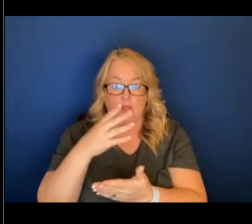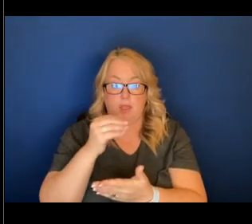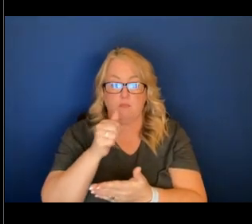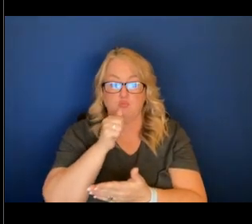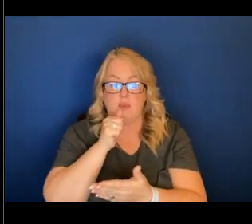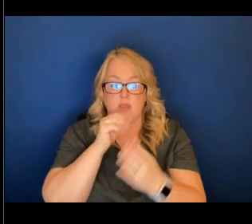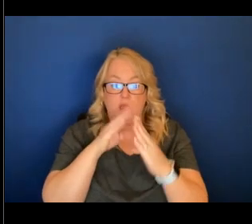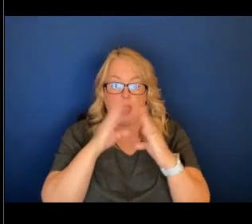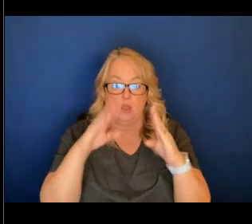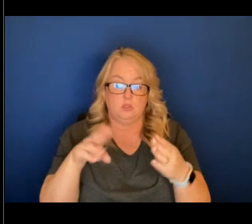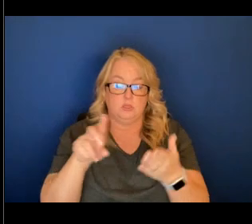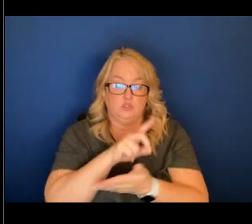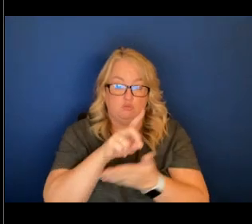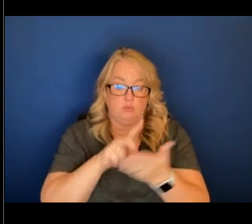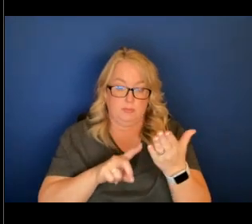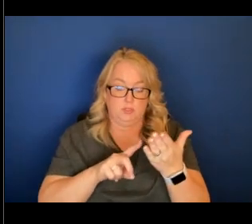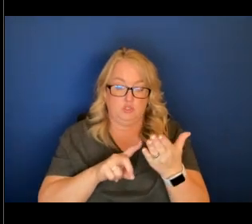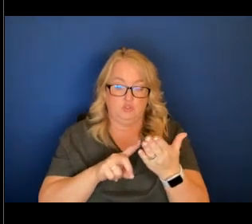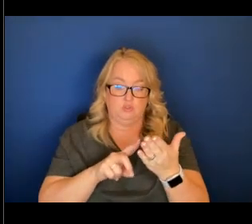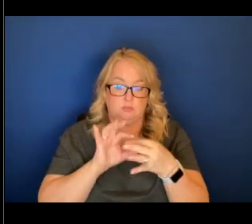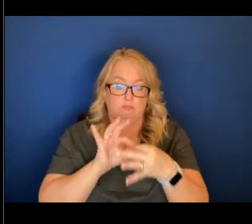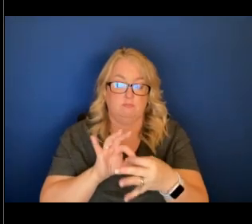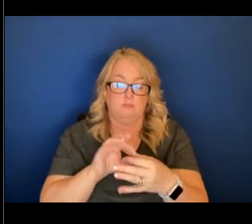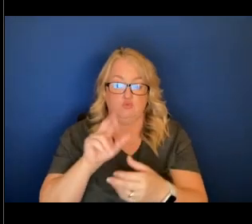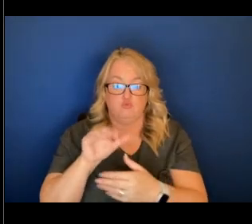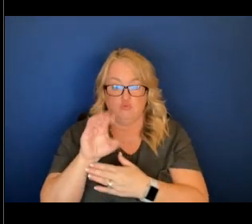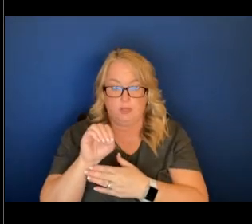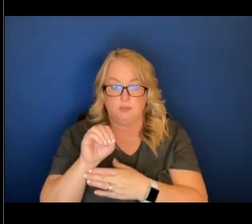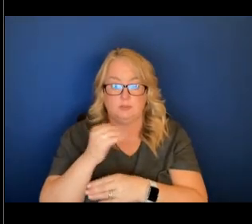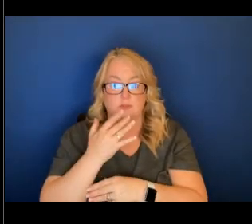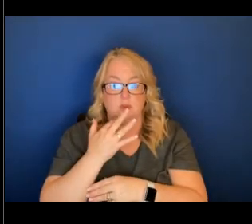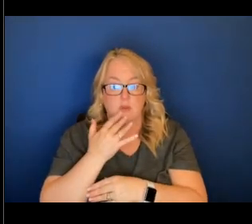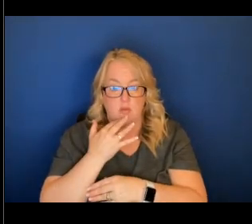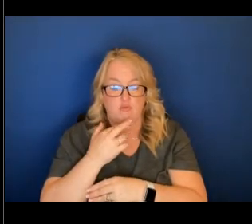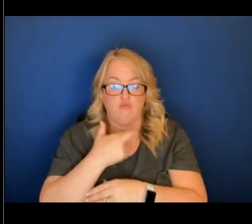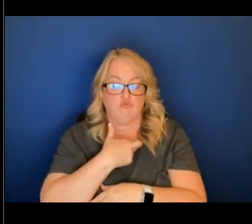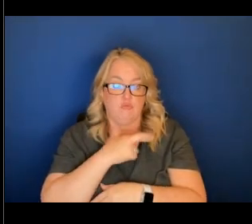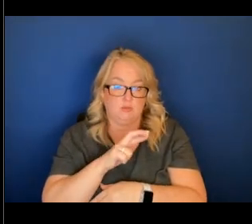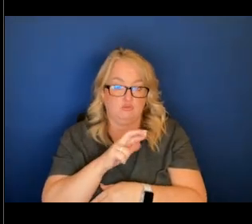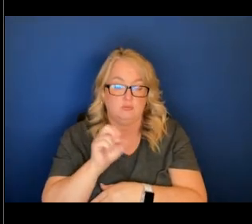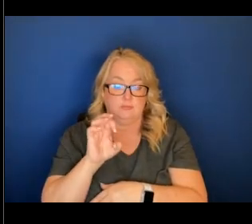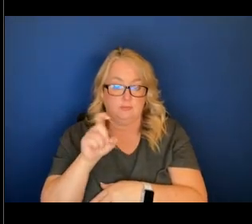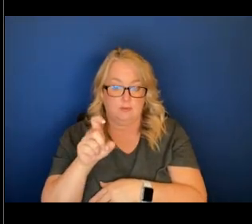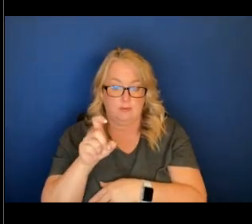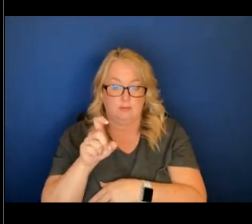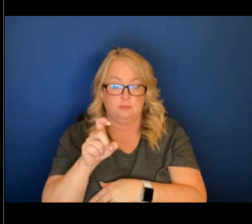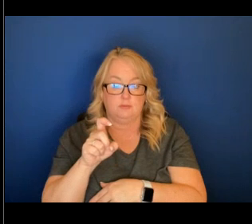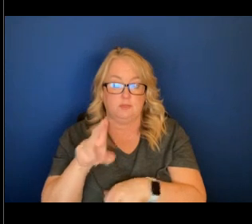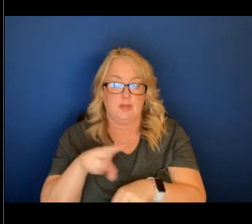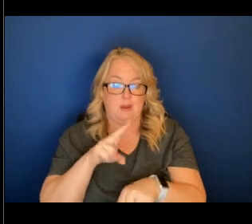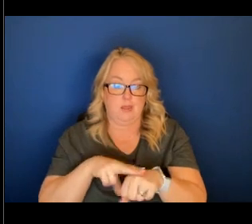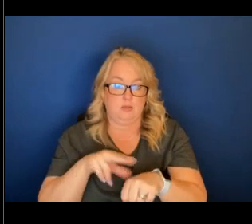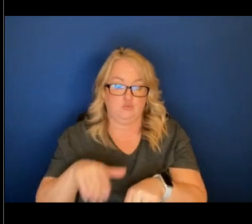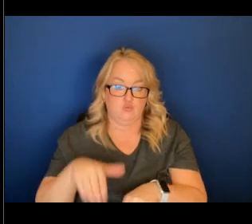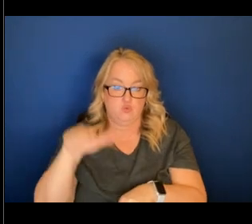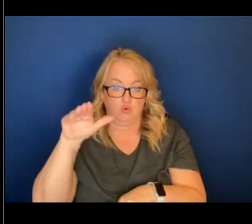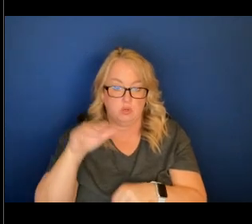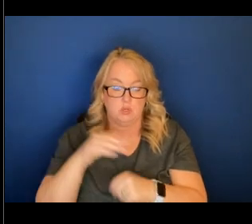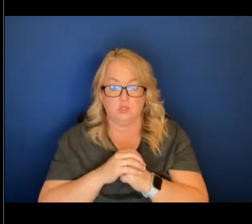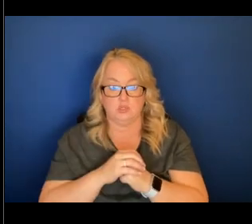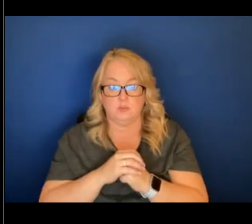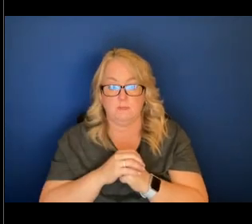private housing discrimination based on race, color, religion, sex, and